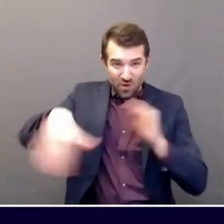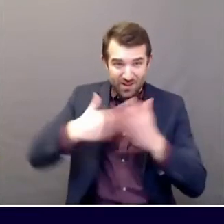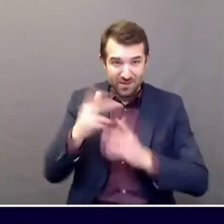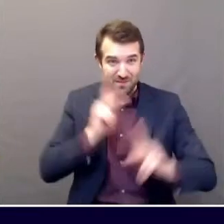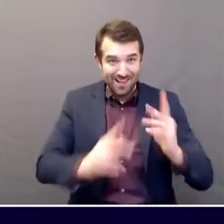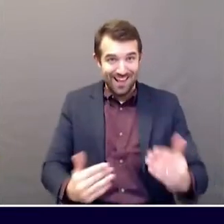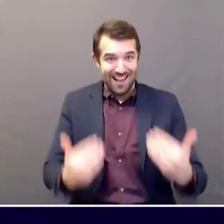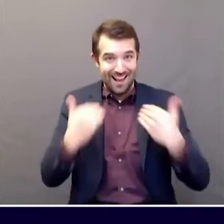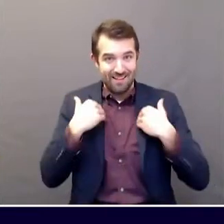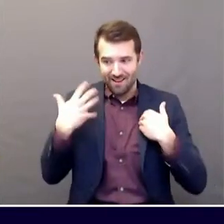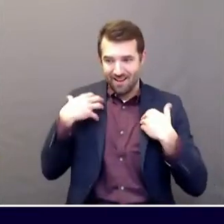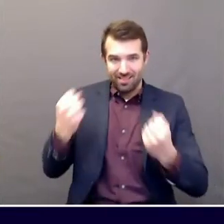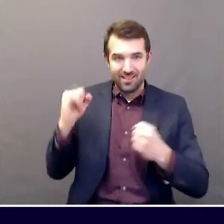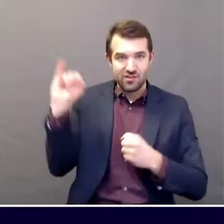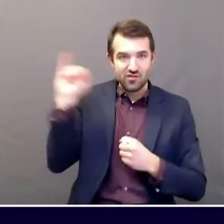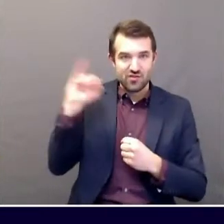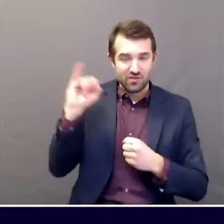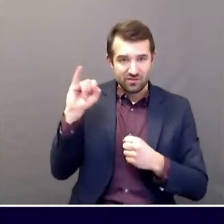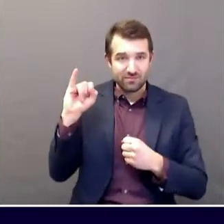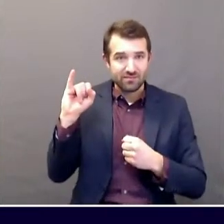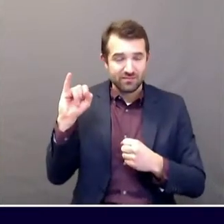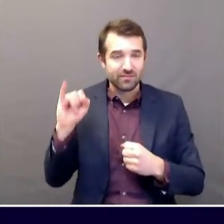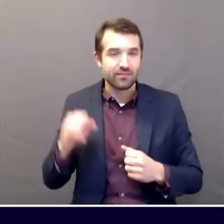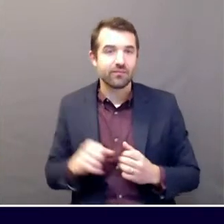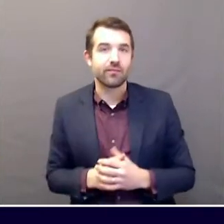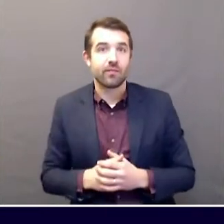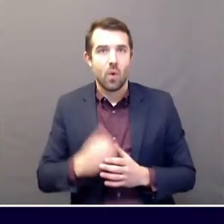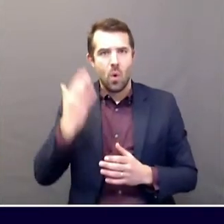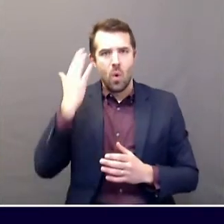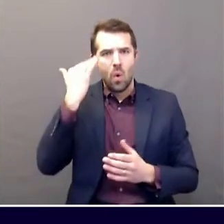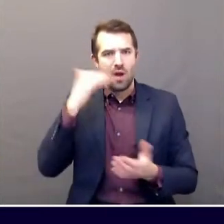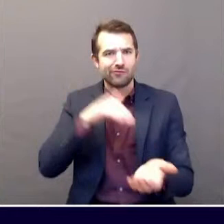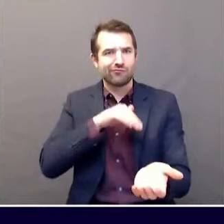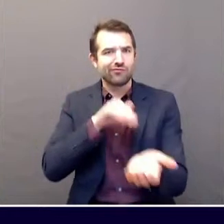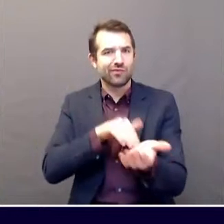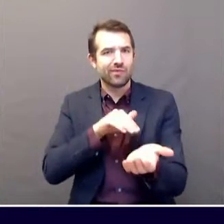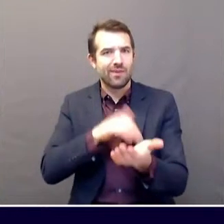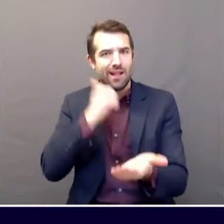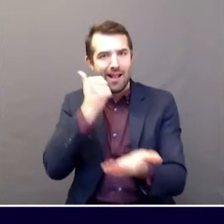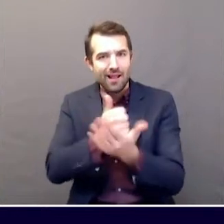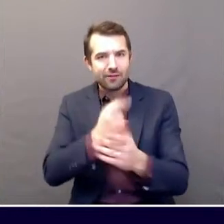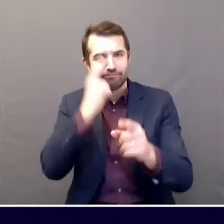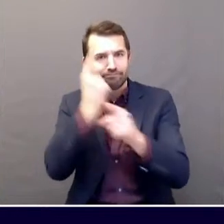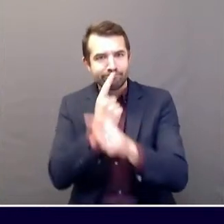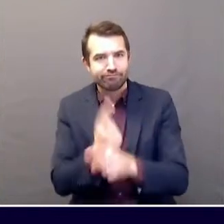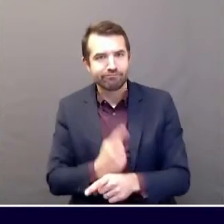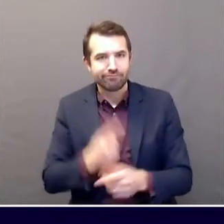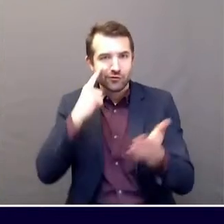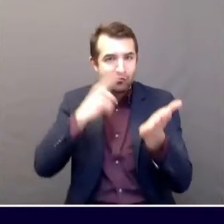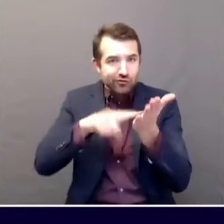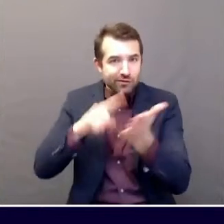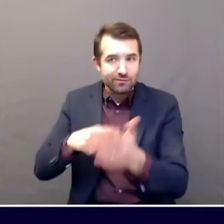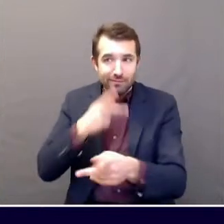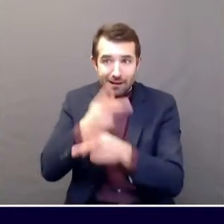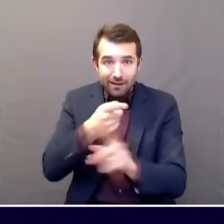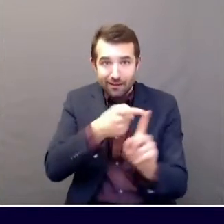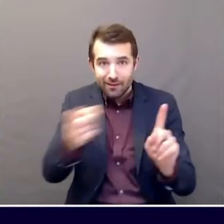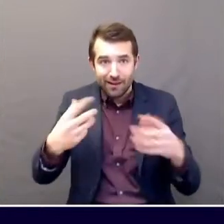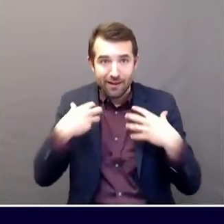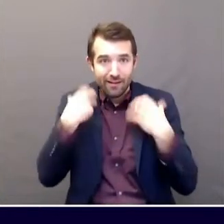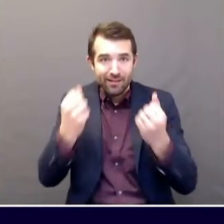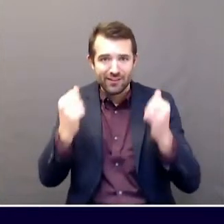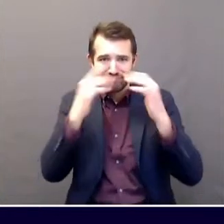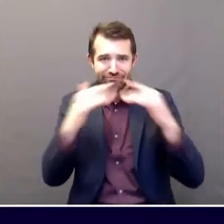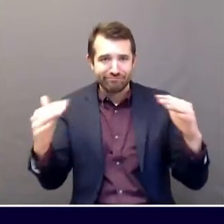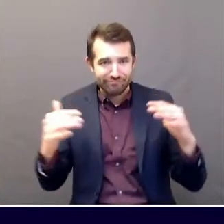the care they need, get preventative care and treatment for illnesses, and stay healthy. My administration has